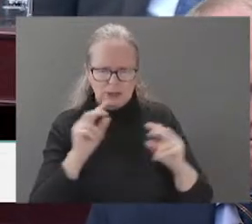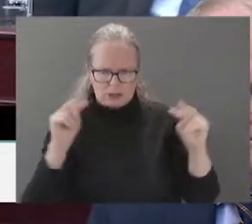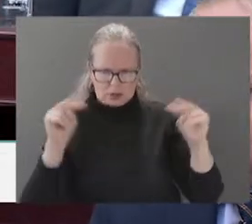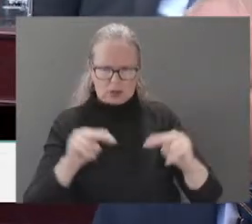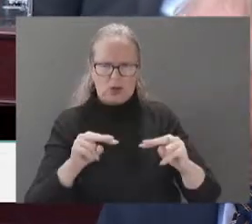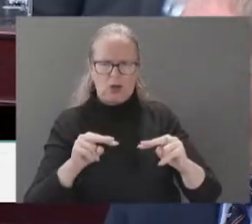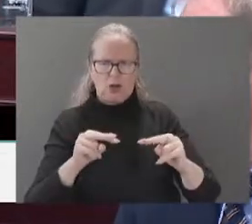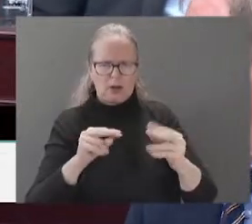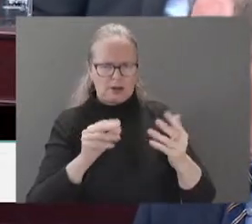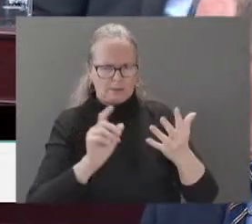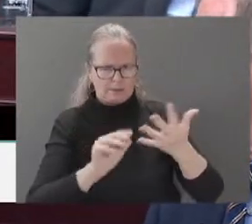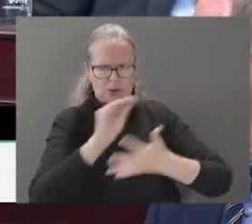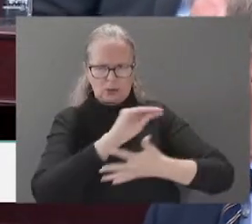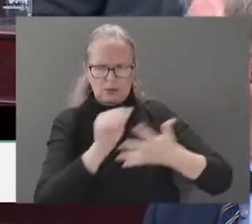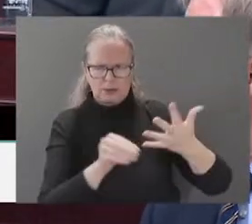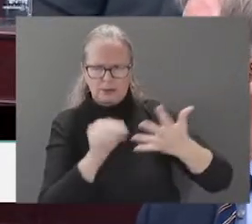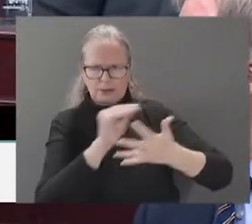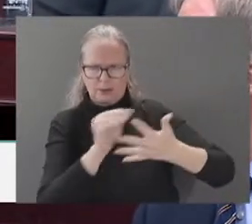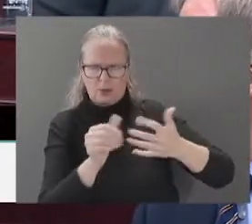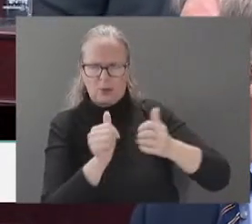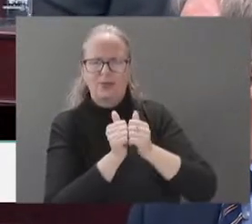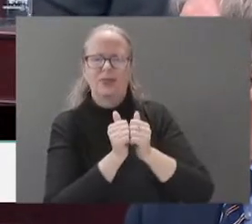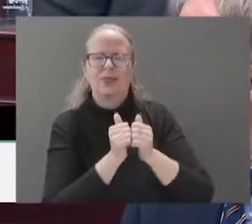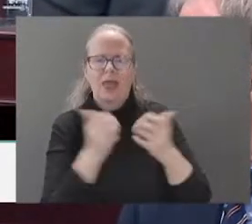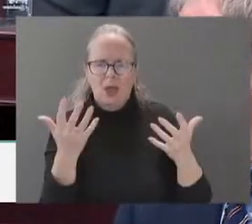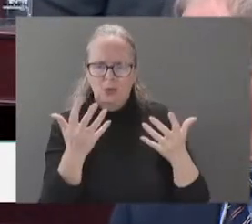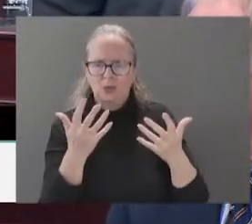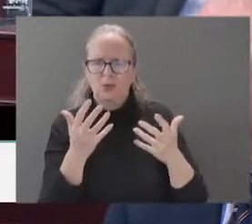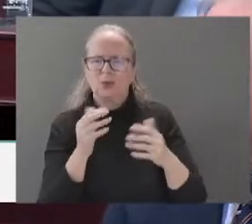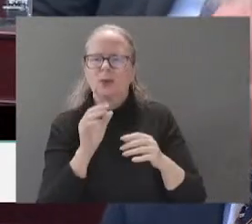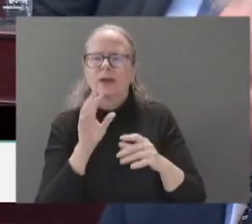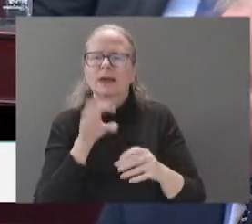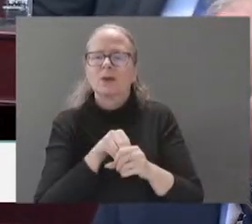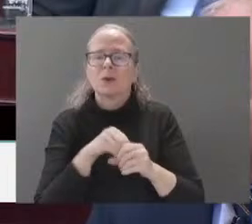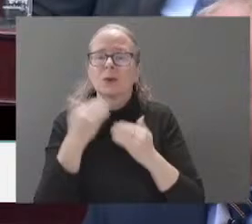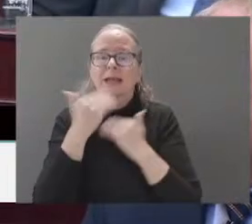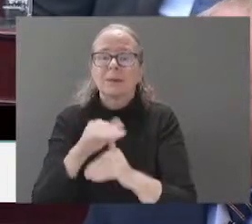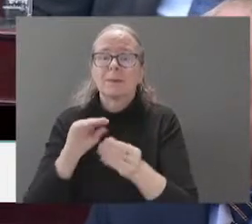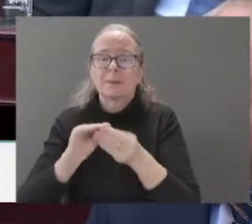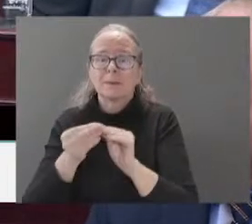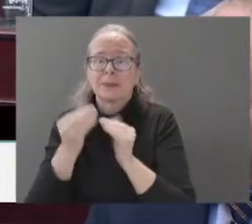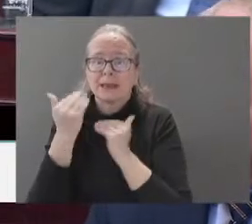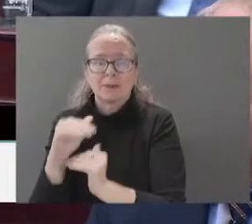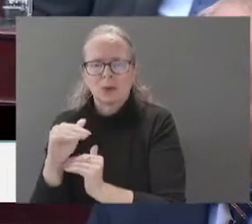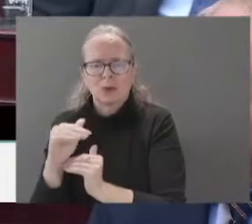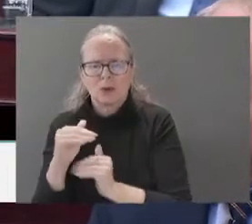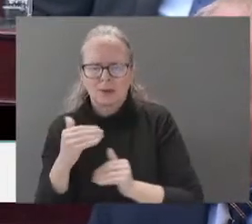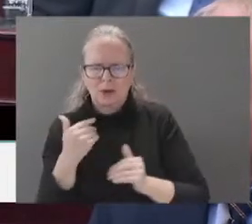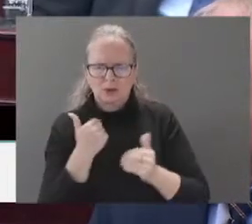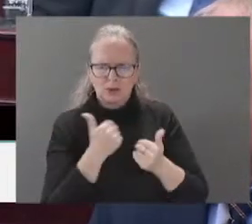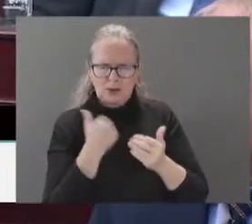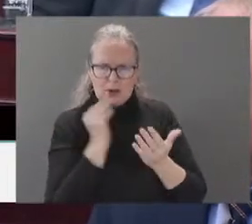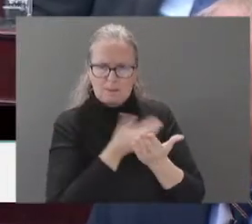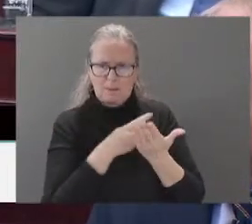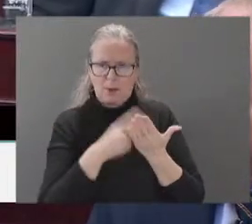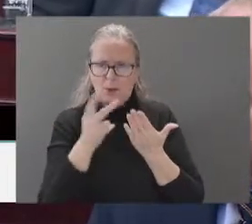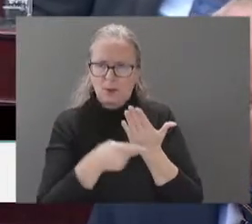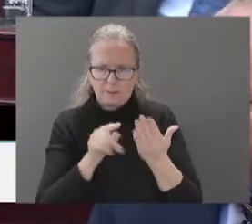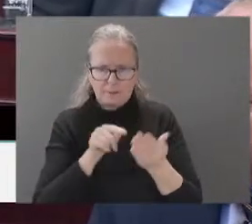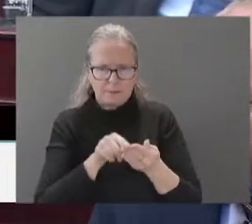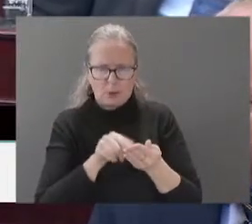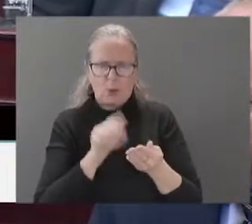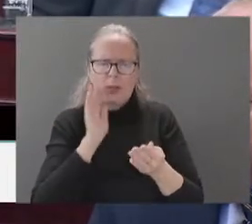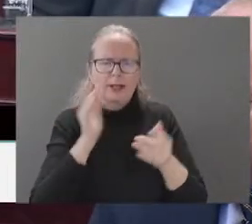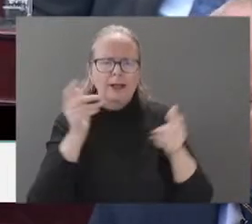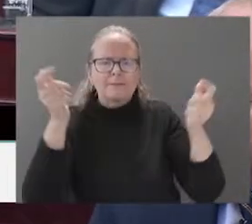nominations our immigration strategy is designed to to to attract skill worker professionals entrepreneurs and people